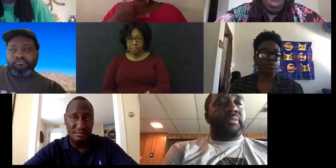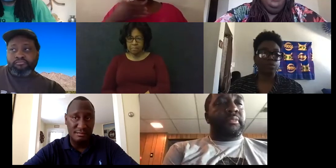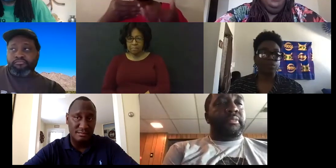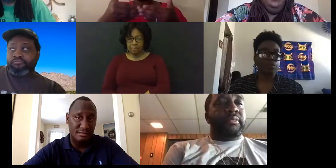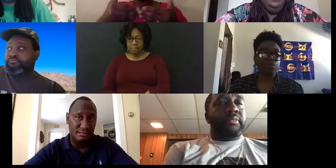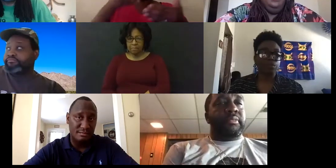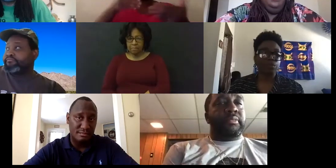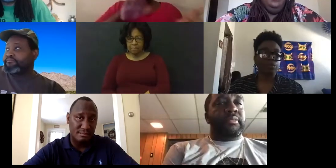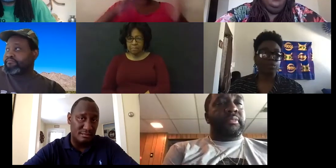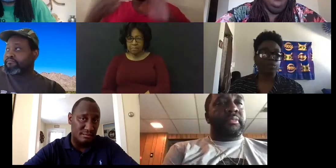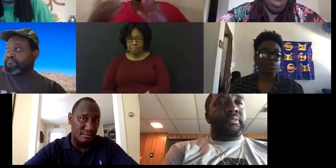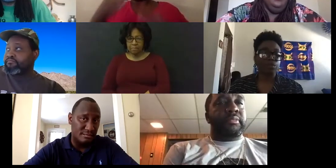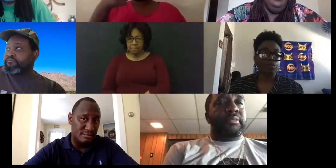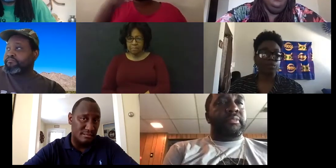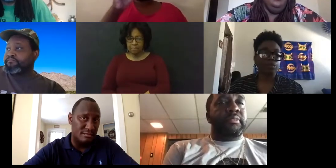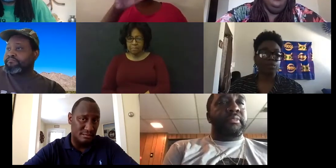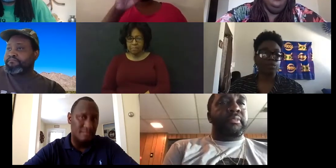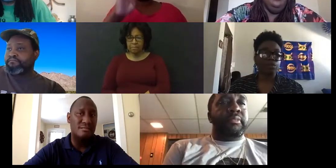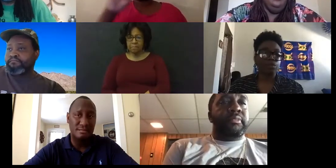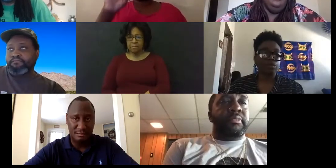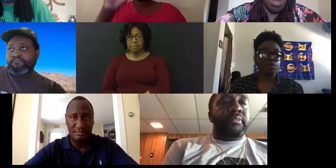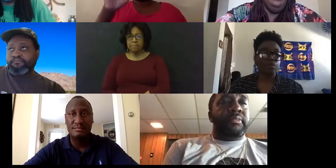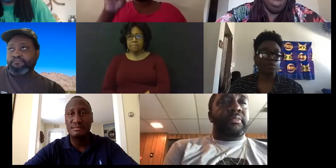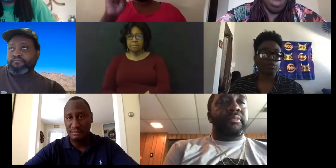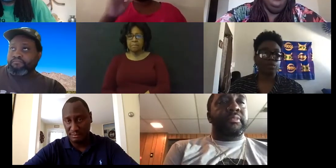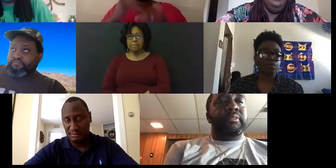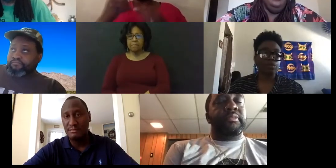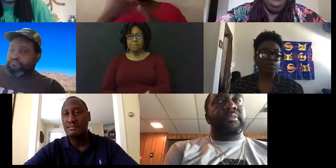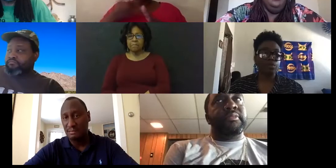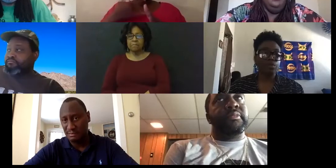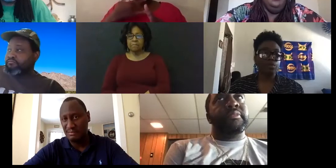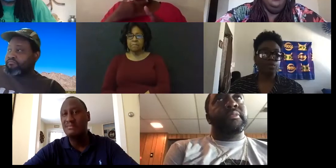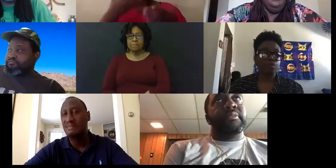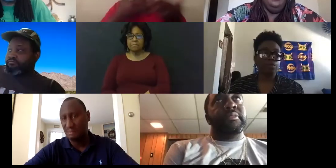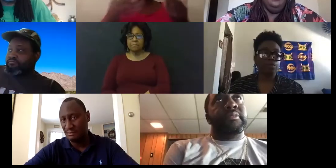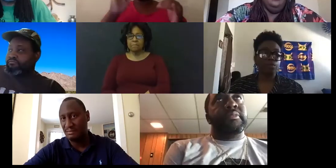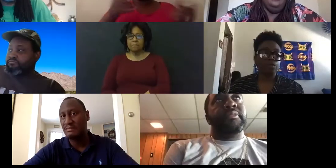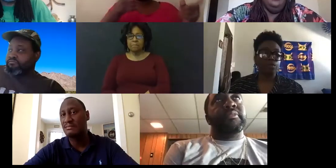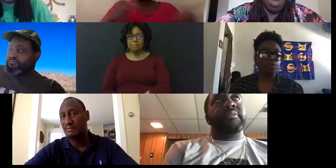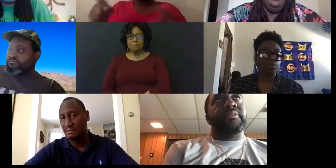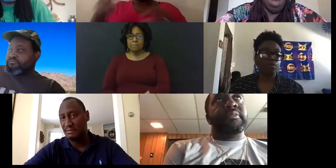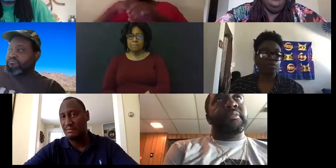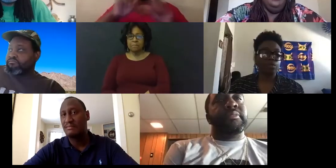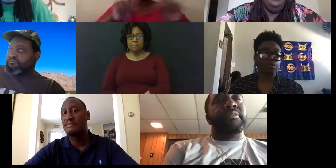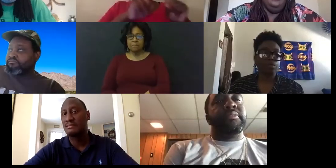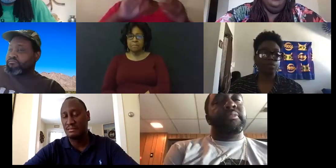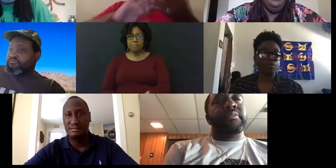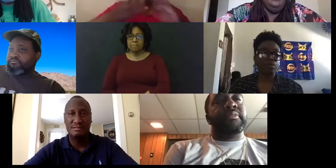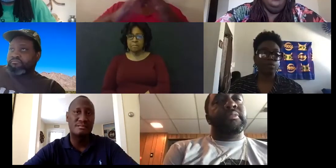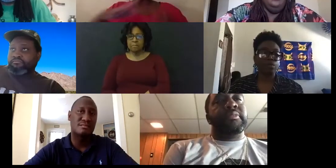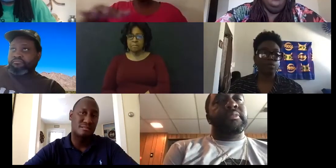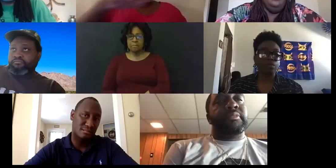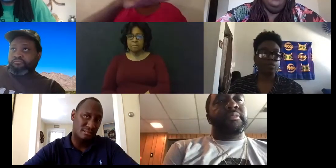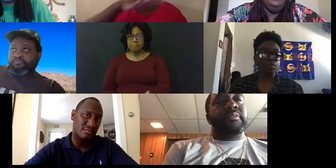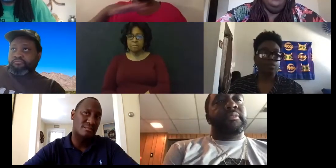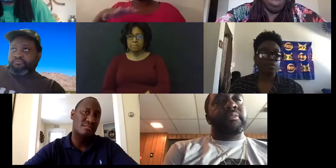before the death of George Floyd, and the things that has happened in the different communities, and